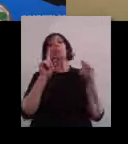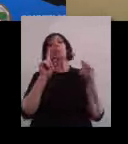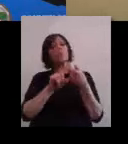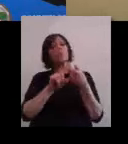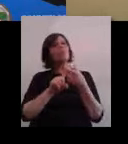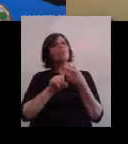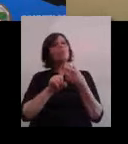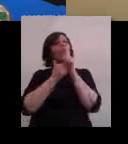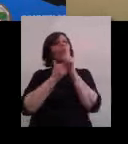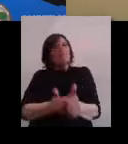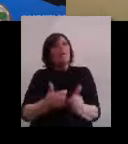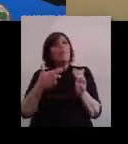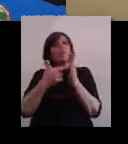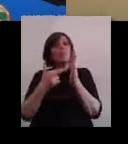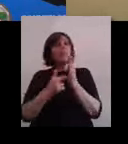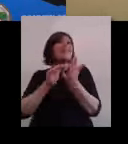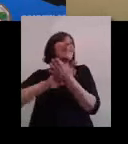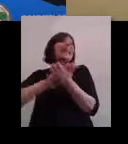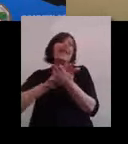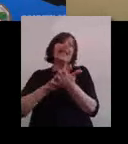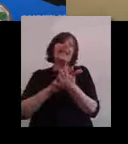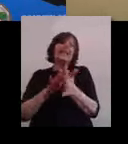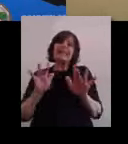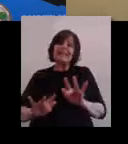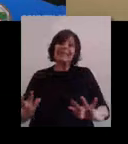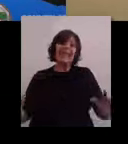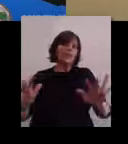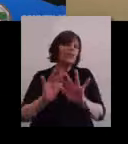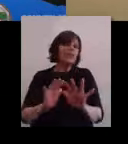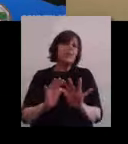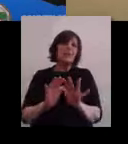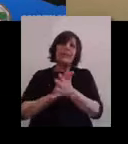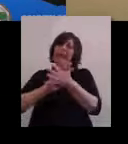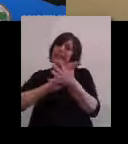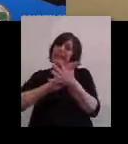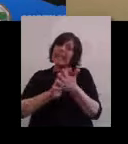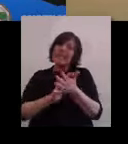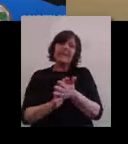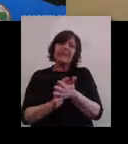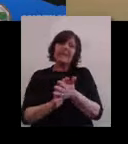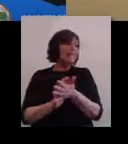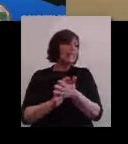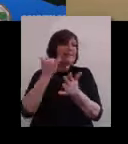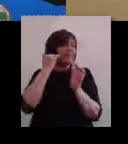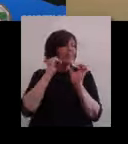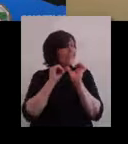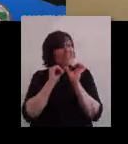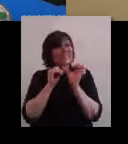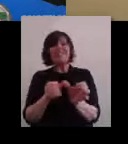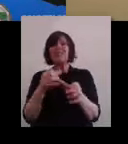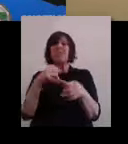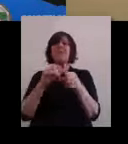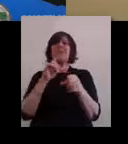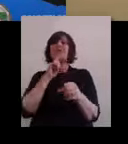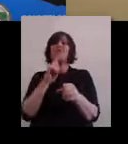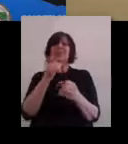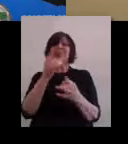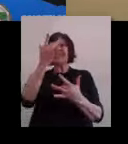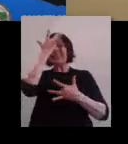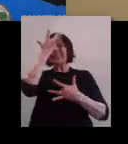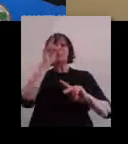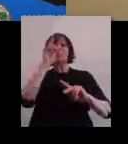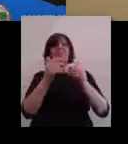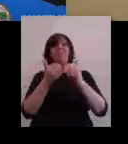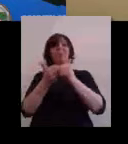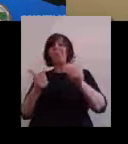surfaces clean, keep them virus-free with good disinfectant, and make sure that sick people stay away from healthy people,